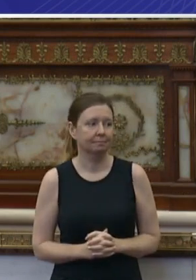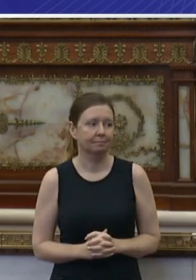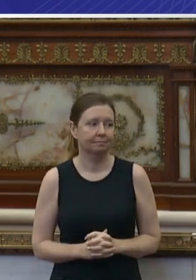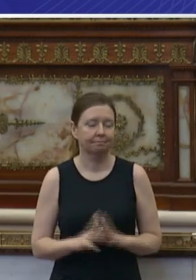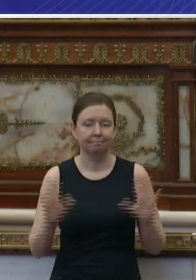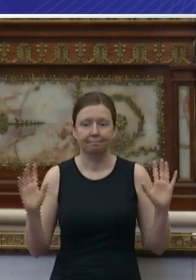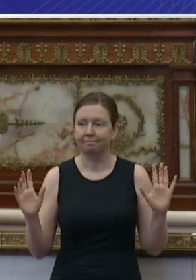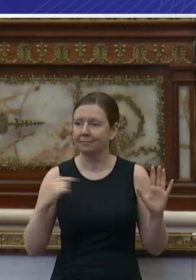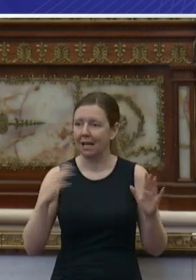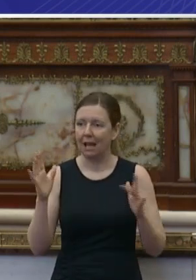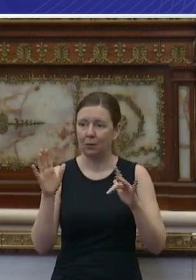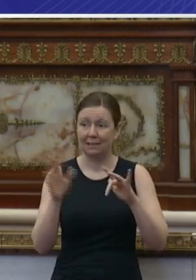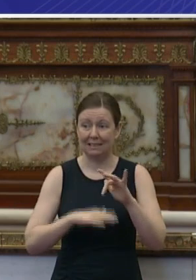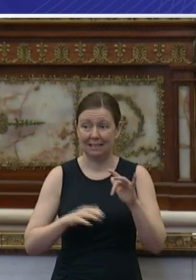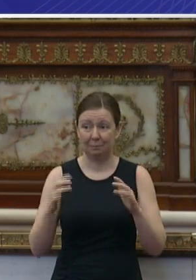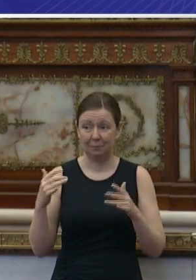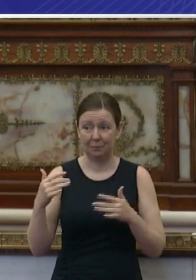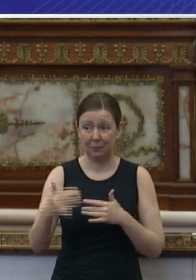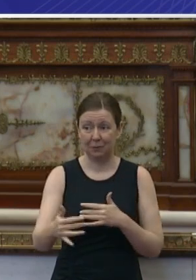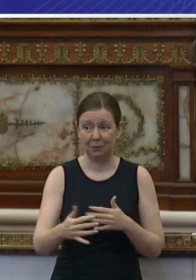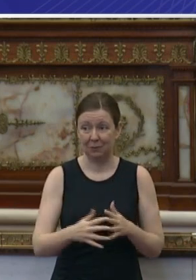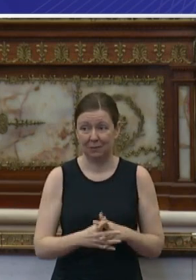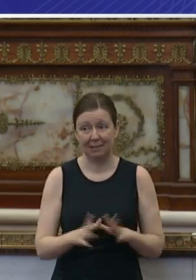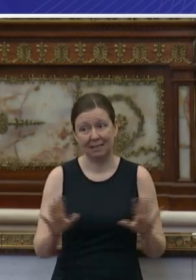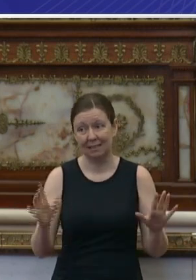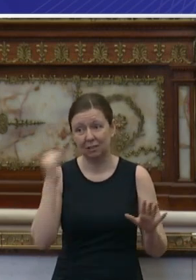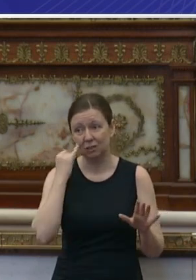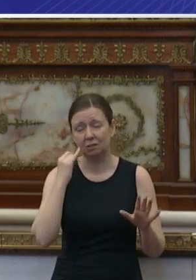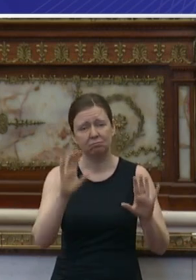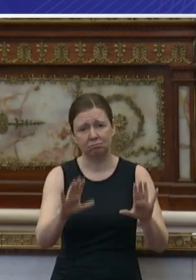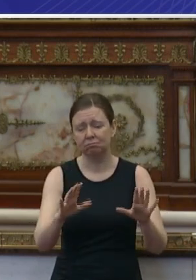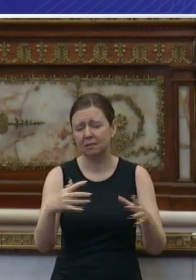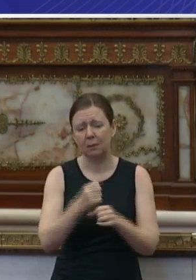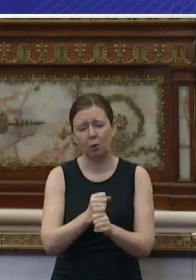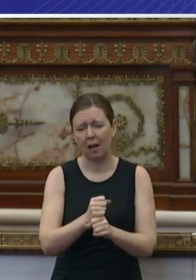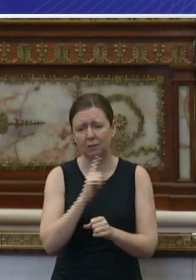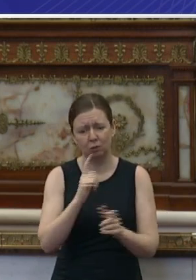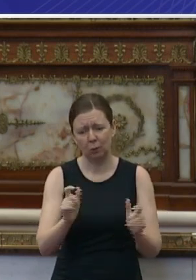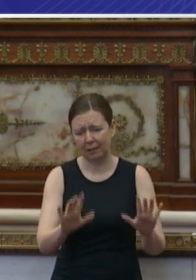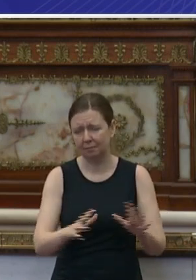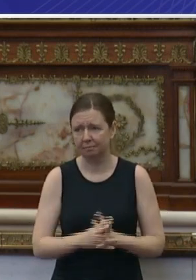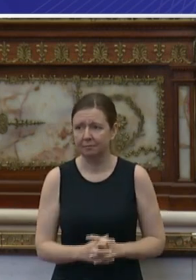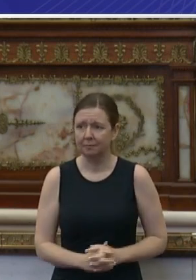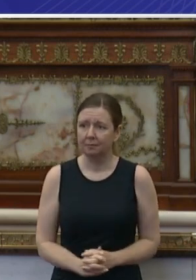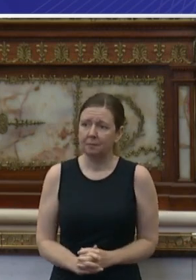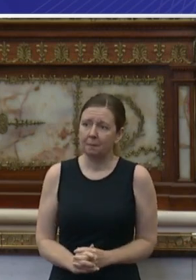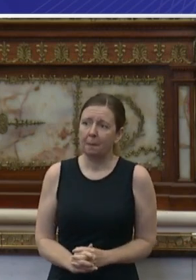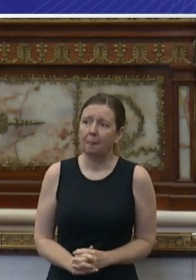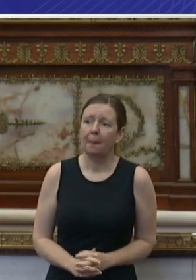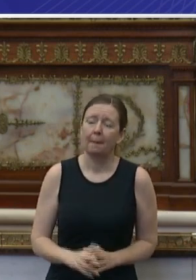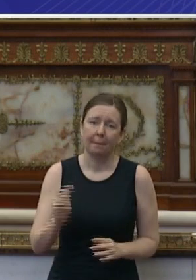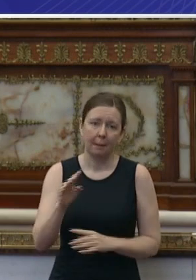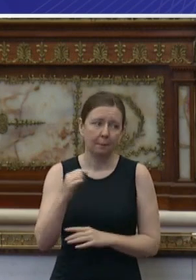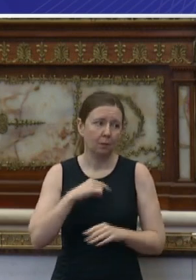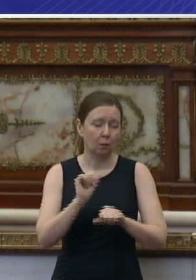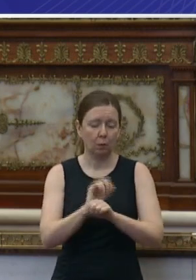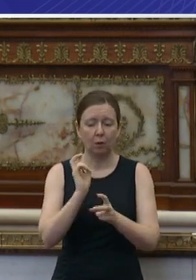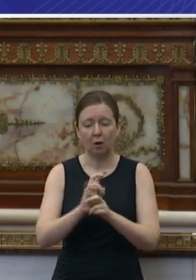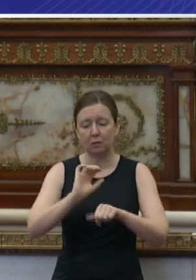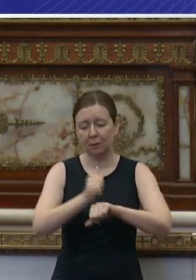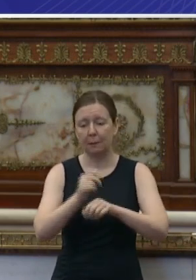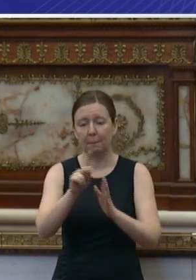I will skip to the end though, then. If you could just summarize and wrap up, that's fine. Yeah, at Mariposa, we work hard to